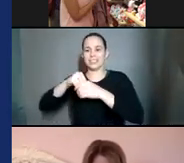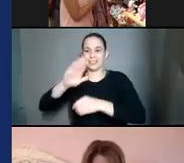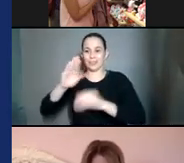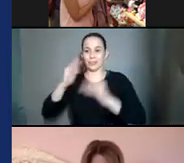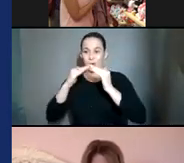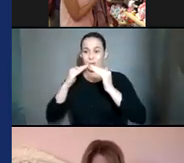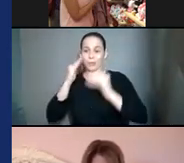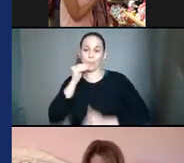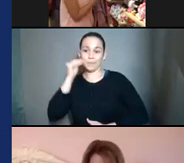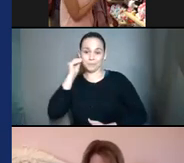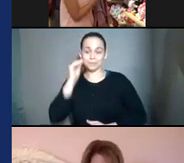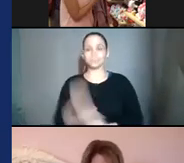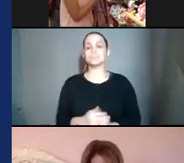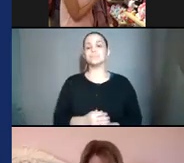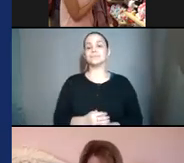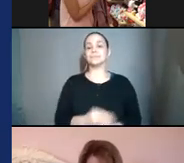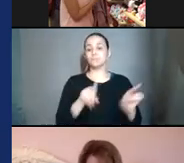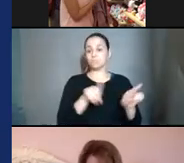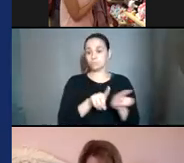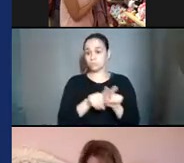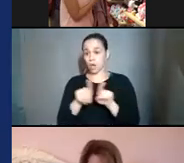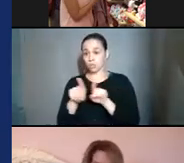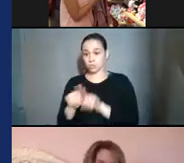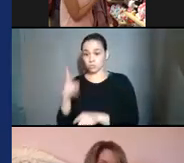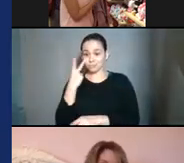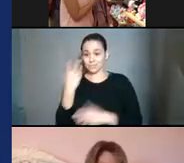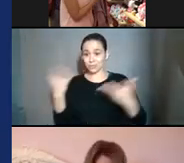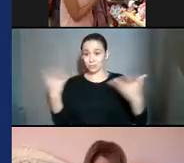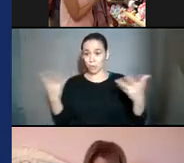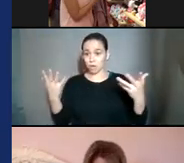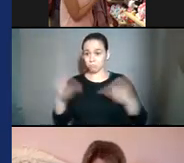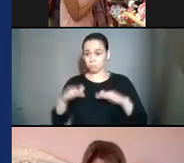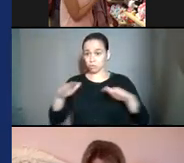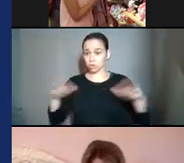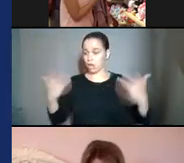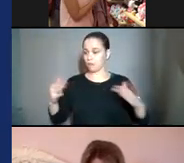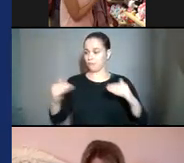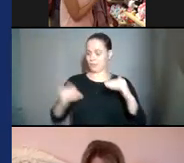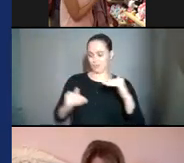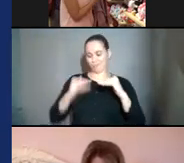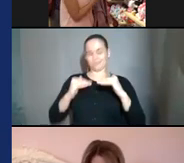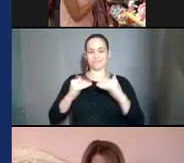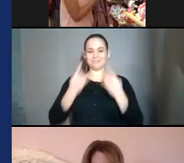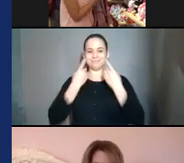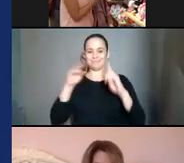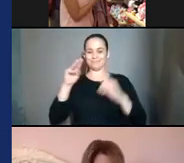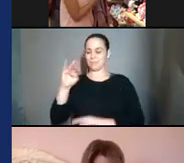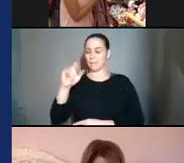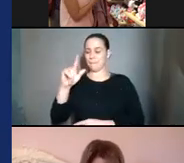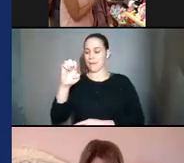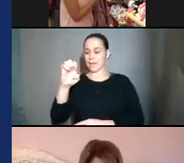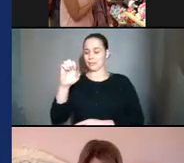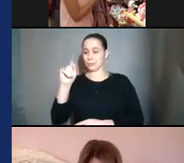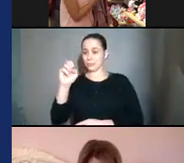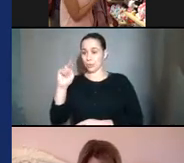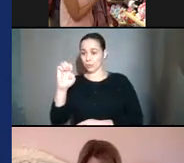You will also see when your child has reached a milestone on the family dashboard. On the